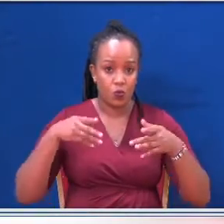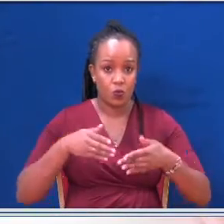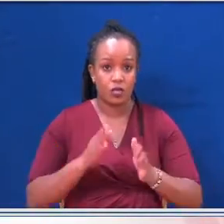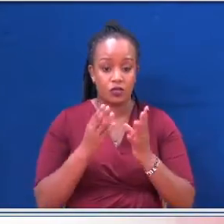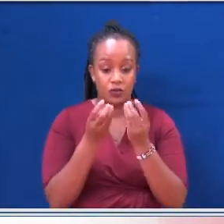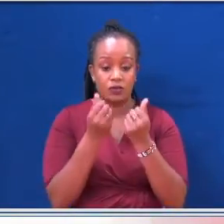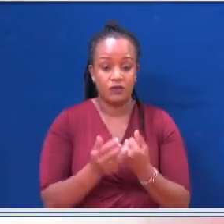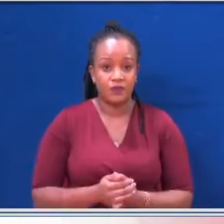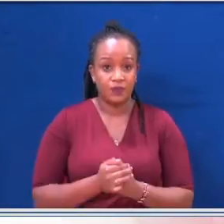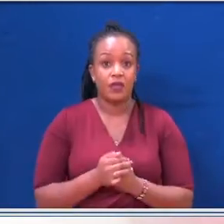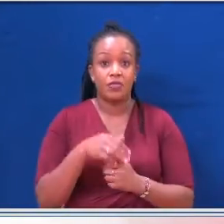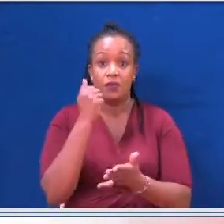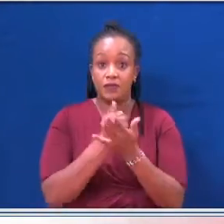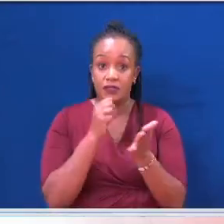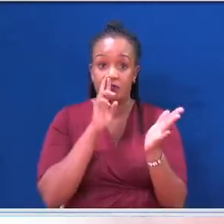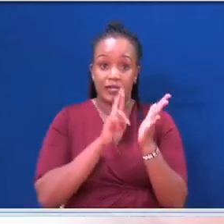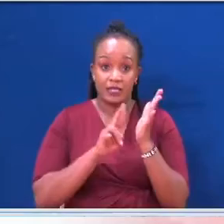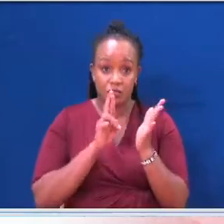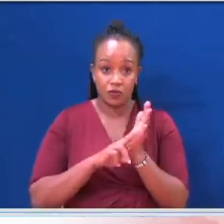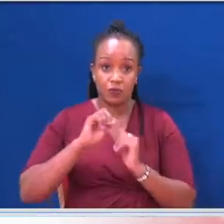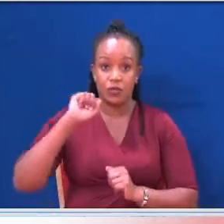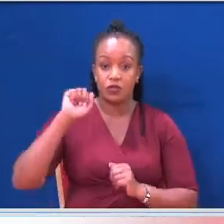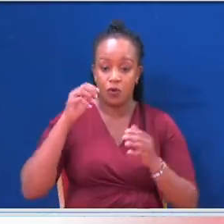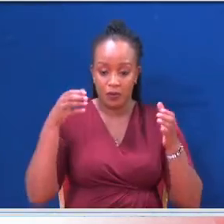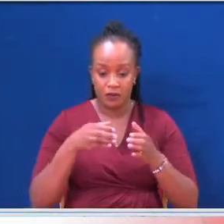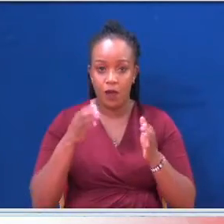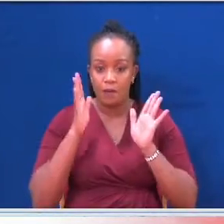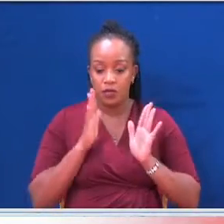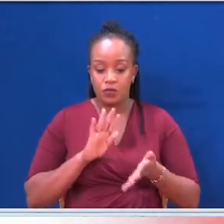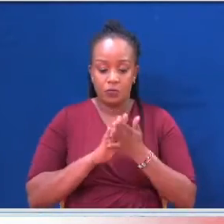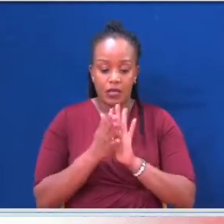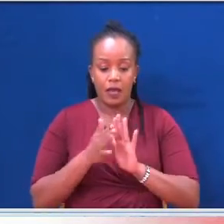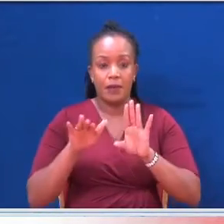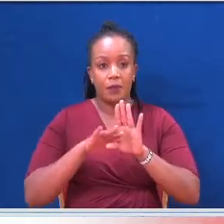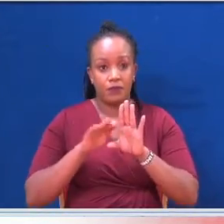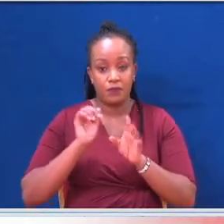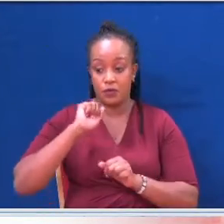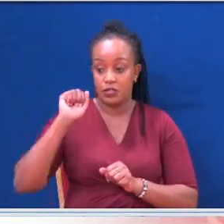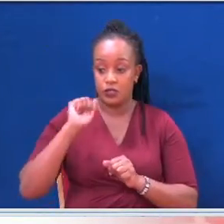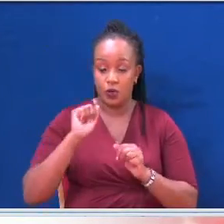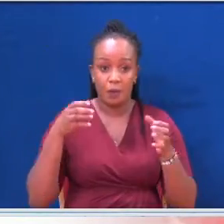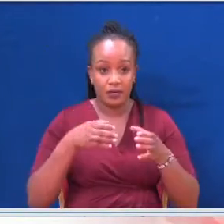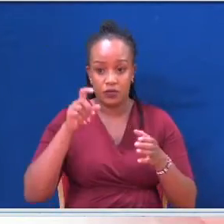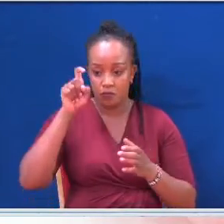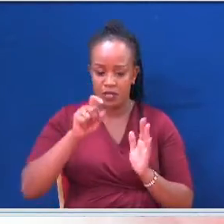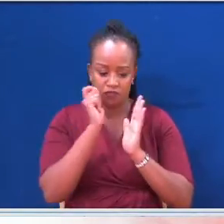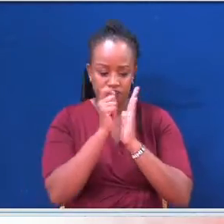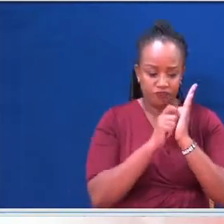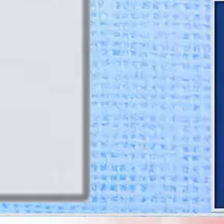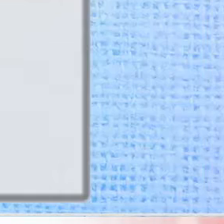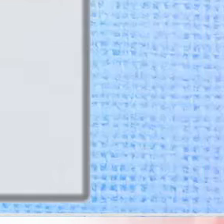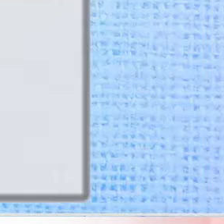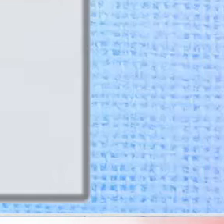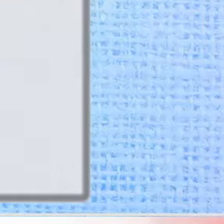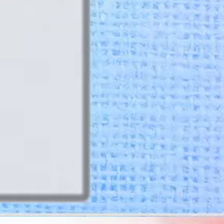According to the Office of the Registrar of Political Parties, for one to be a member of a political party, one must fill a form and the party must introduce a